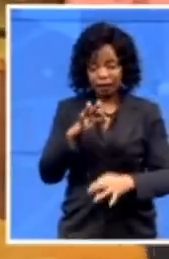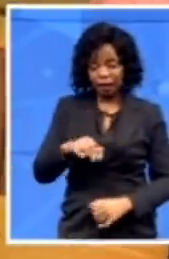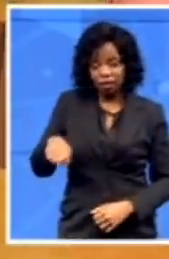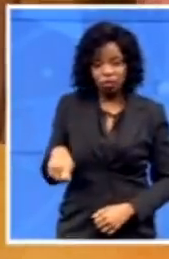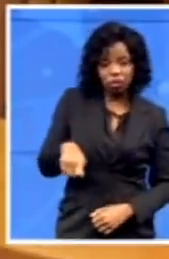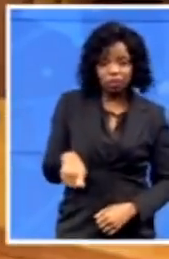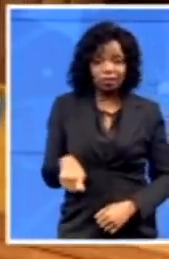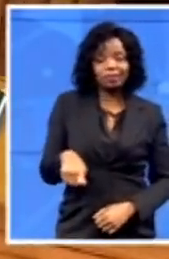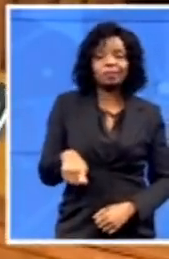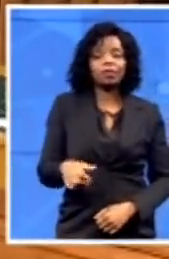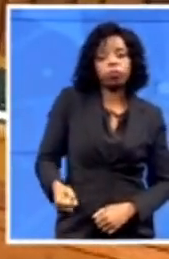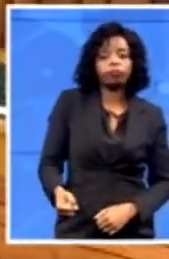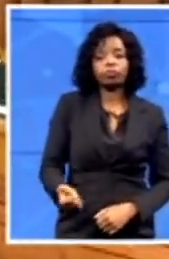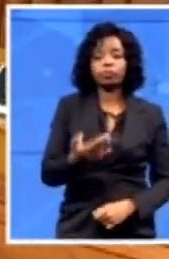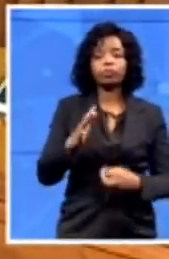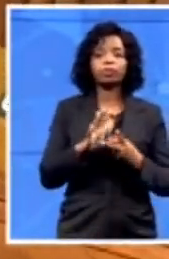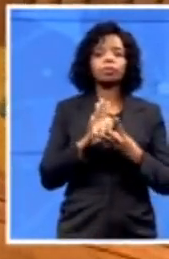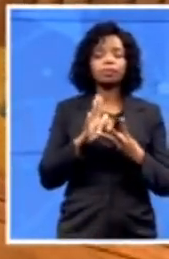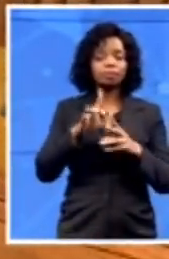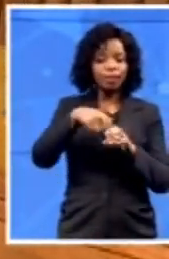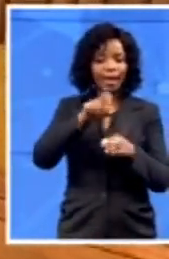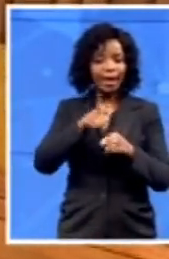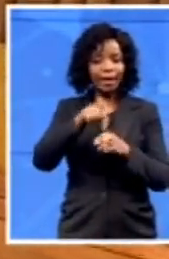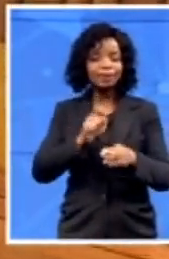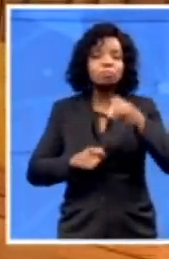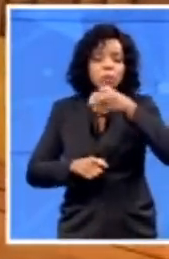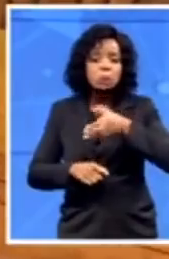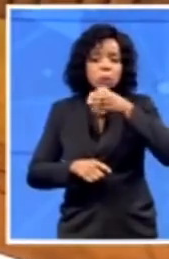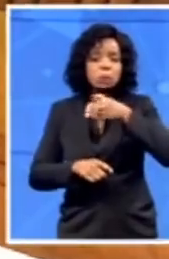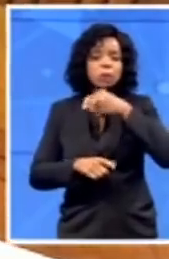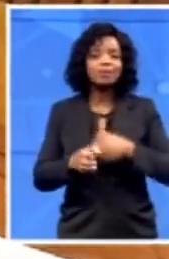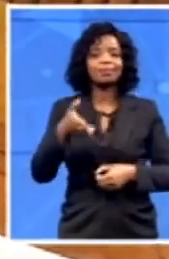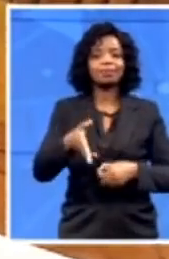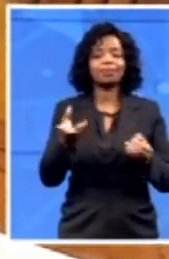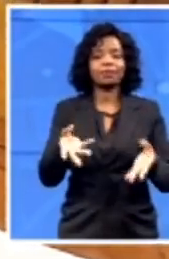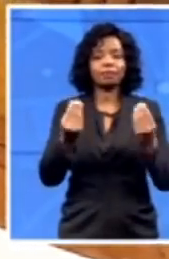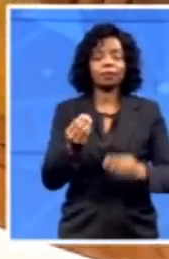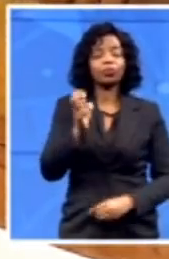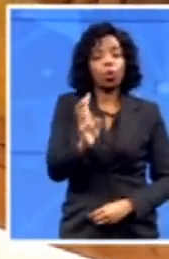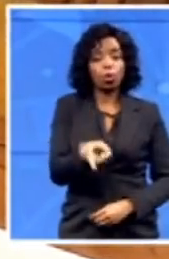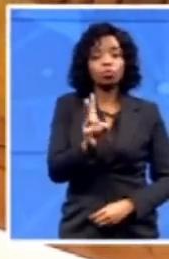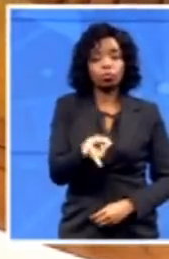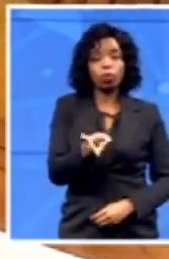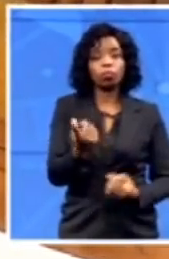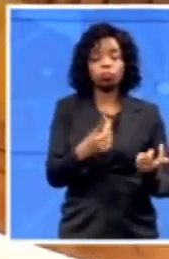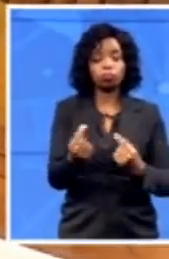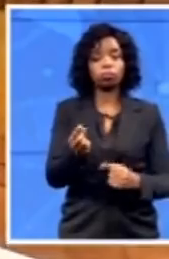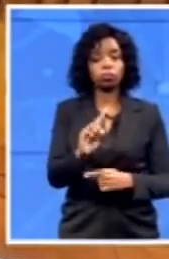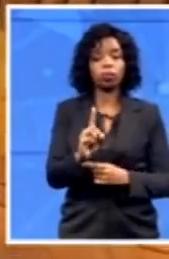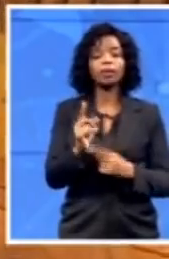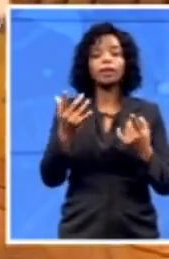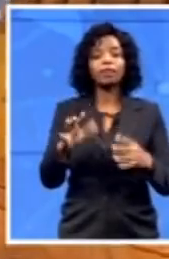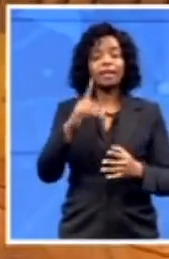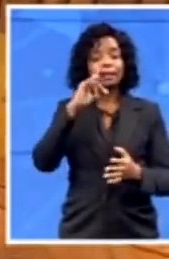were found here as well. They also went into evidence around the